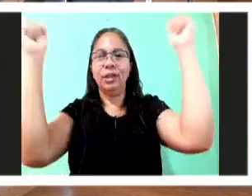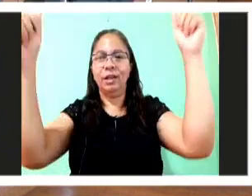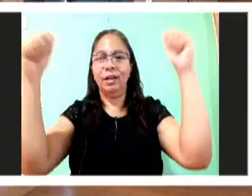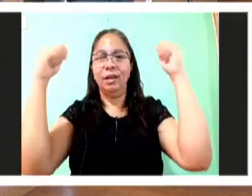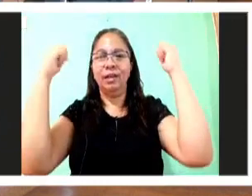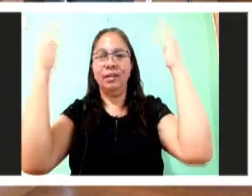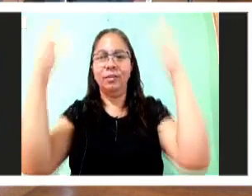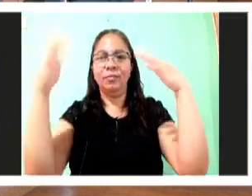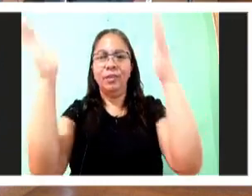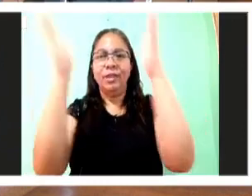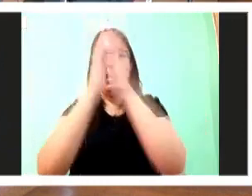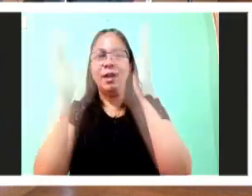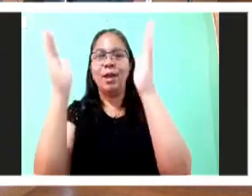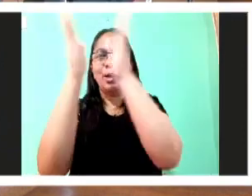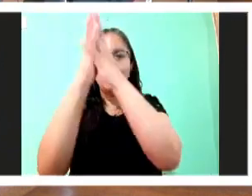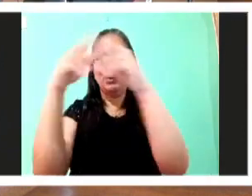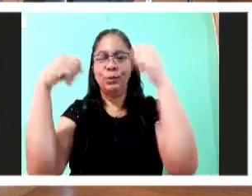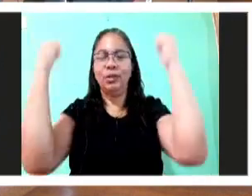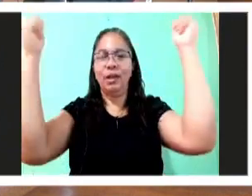hallelujah,